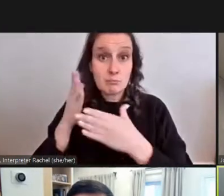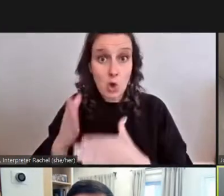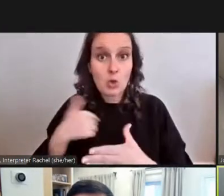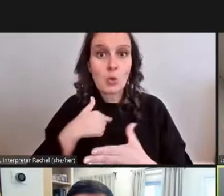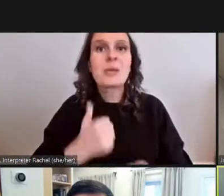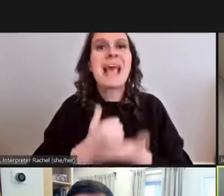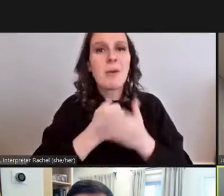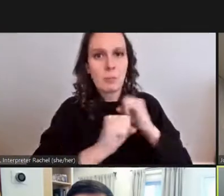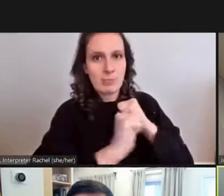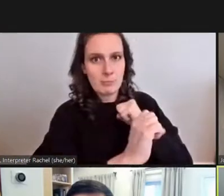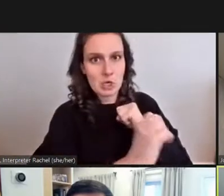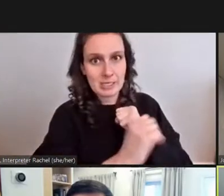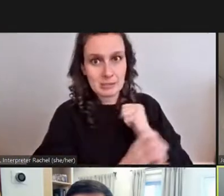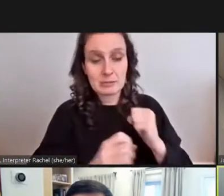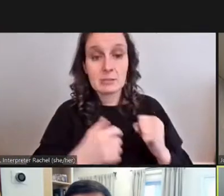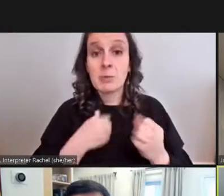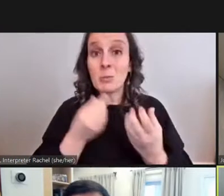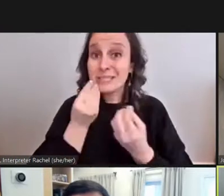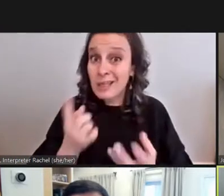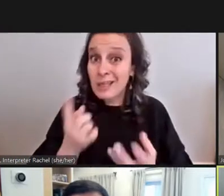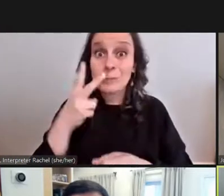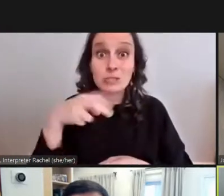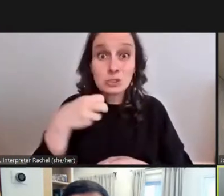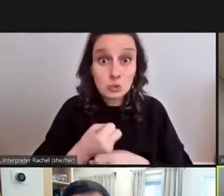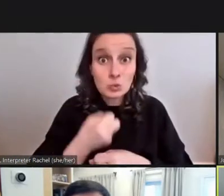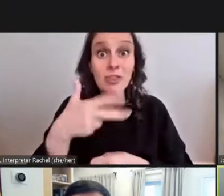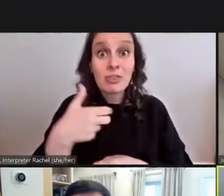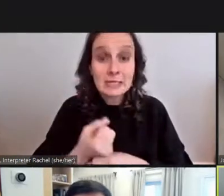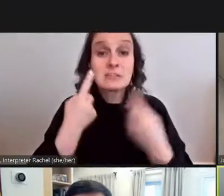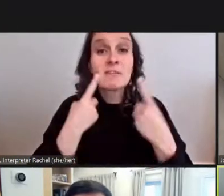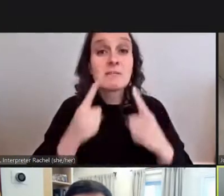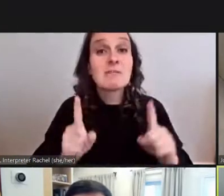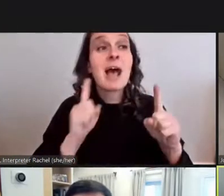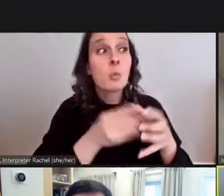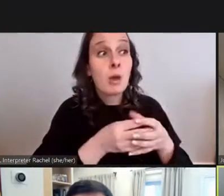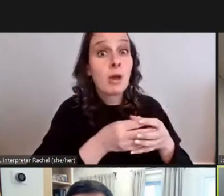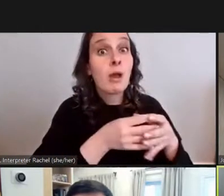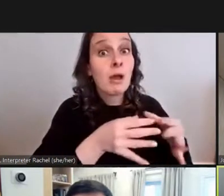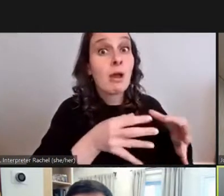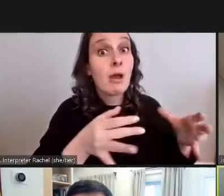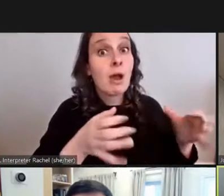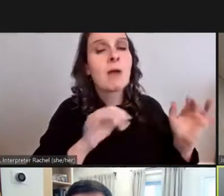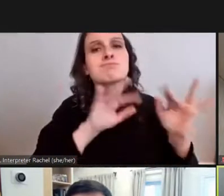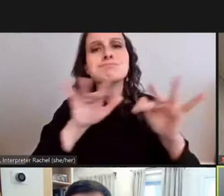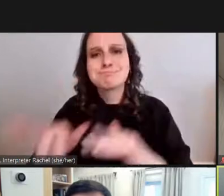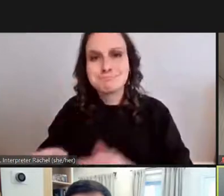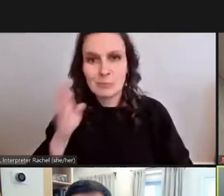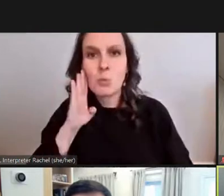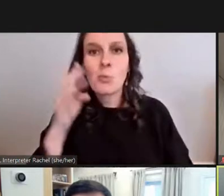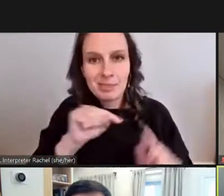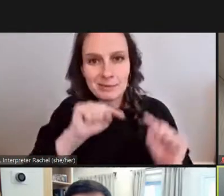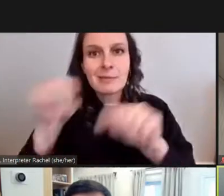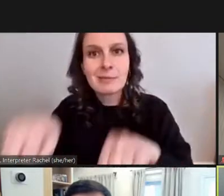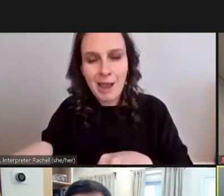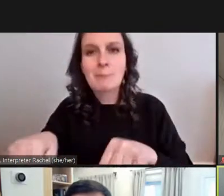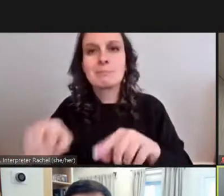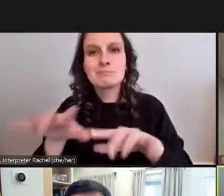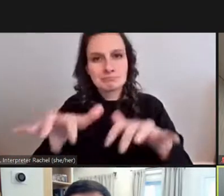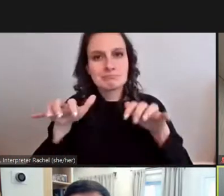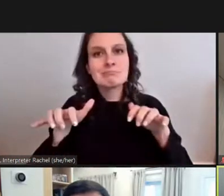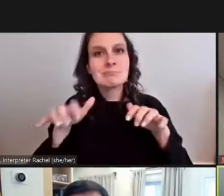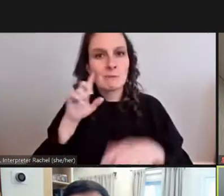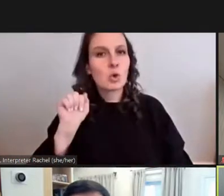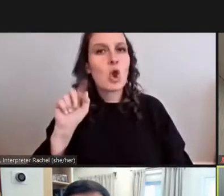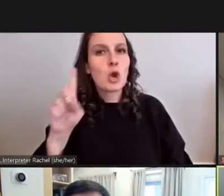But we really tell them this is going to take 2 or 3 years to build the actual base, this audience of audio